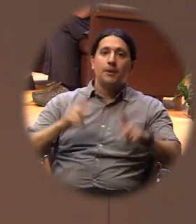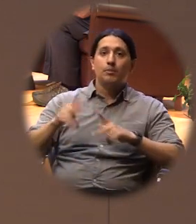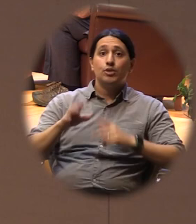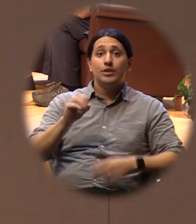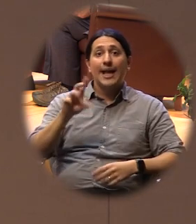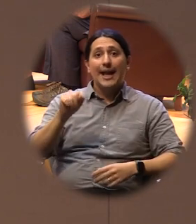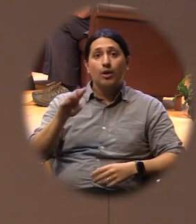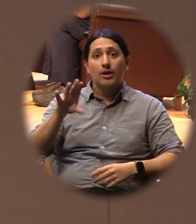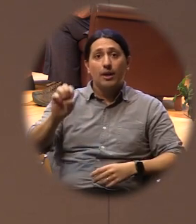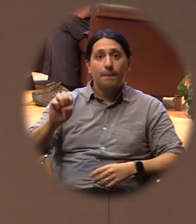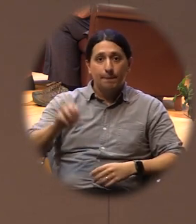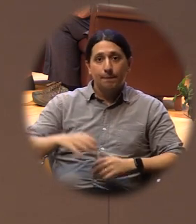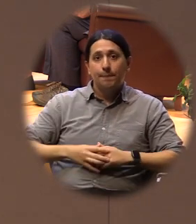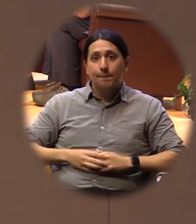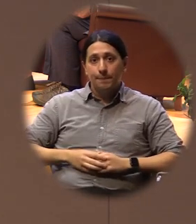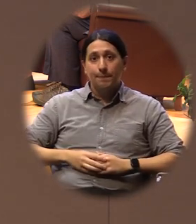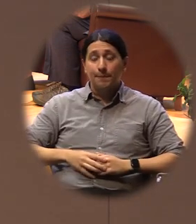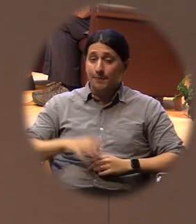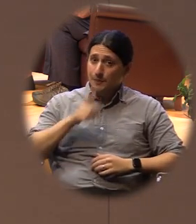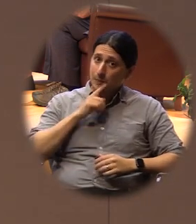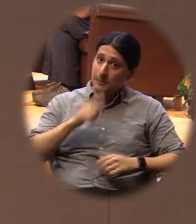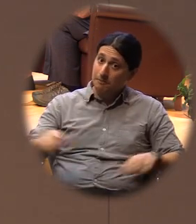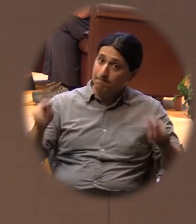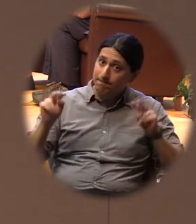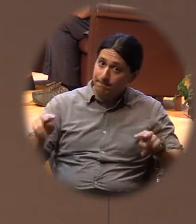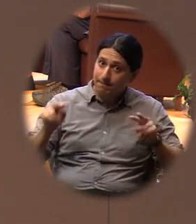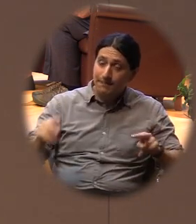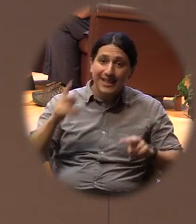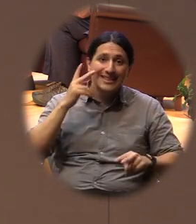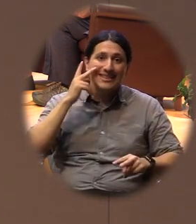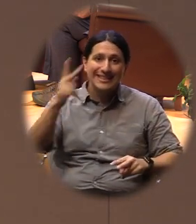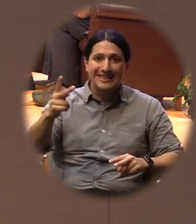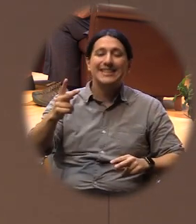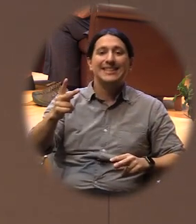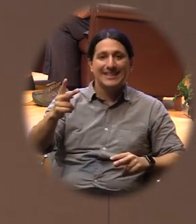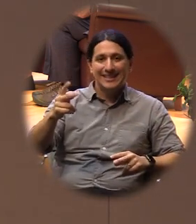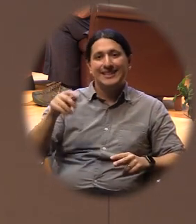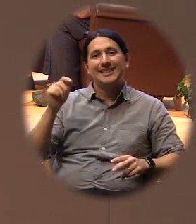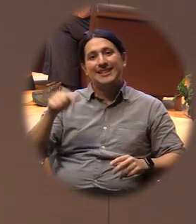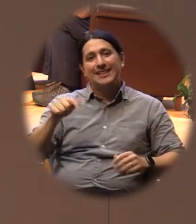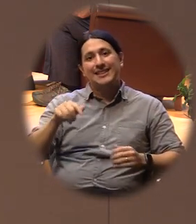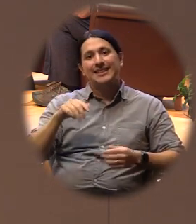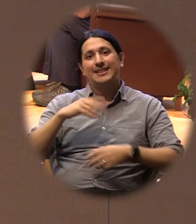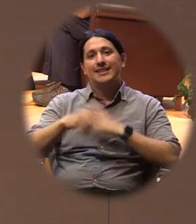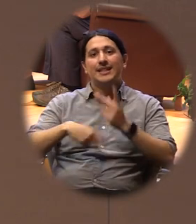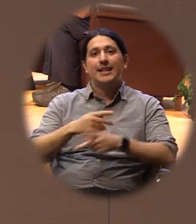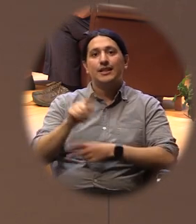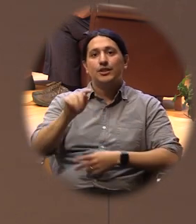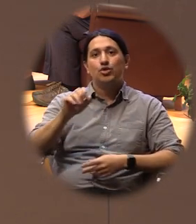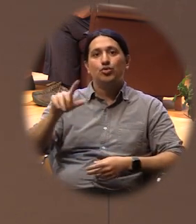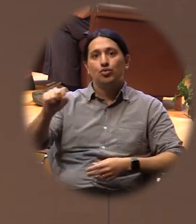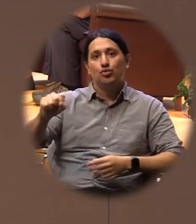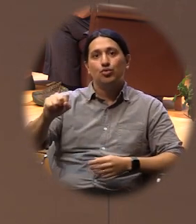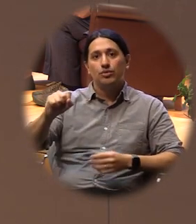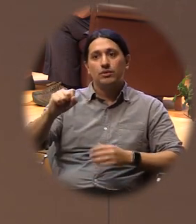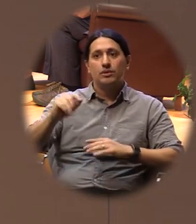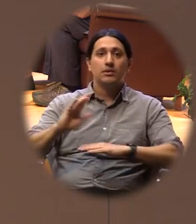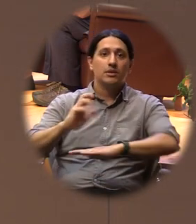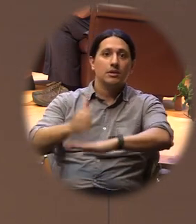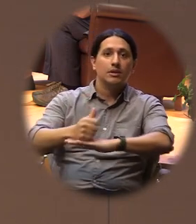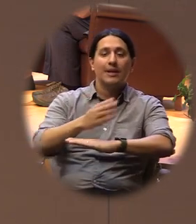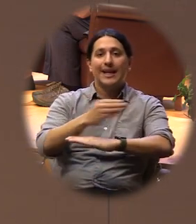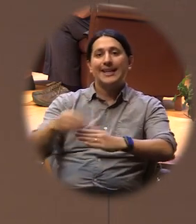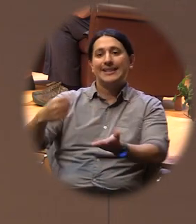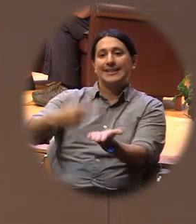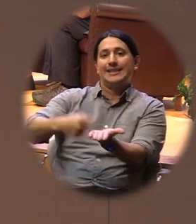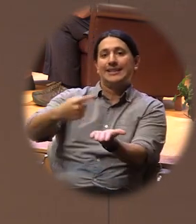And I'm really excited to see a proliferation of these kinds of tools and lively debate around those tools, because